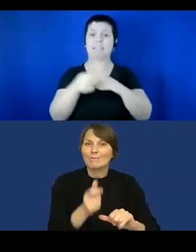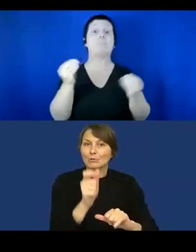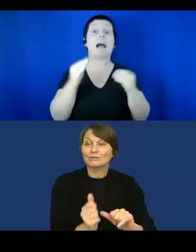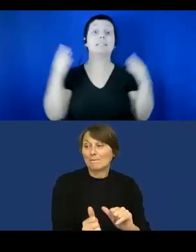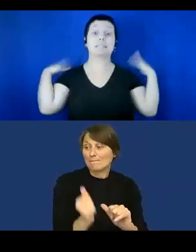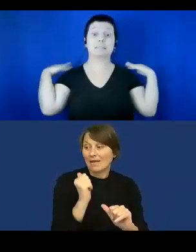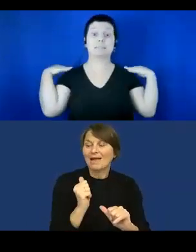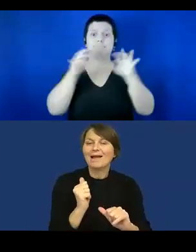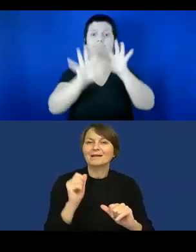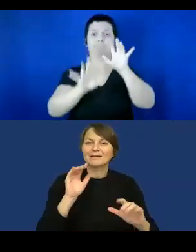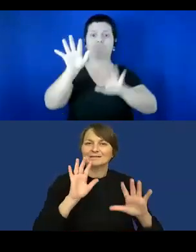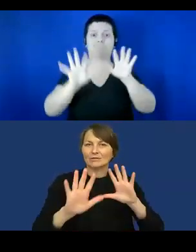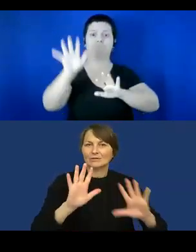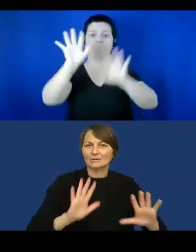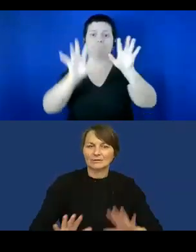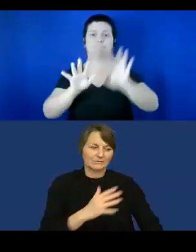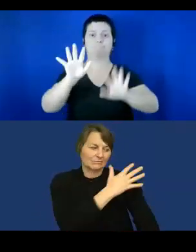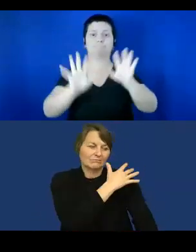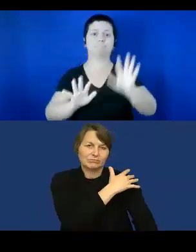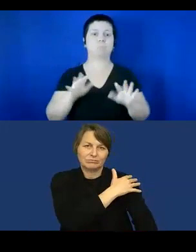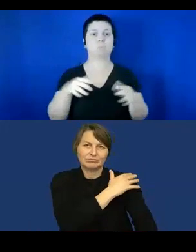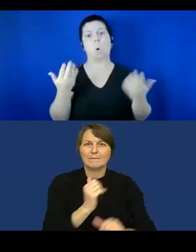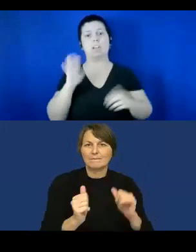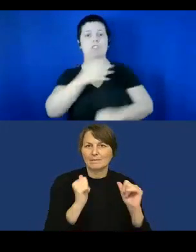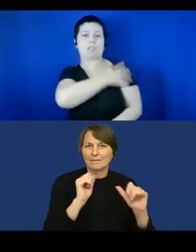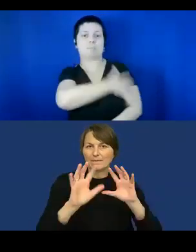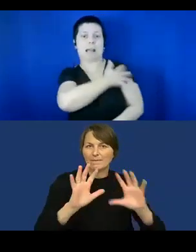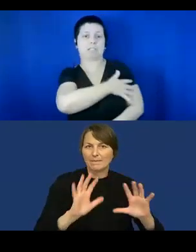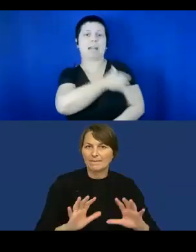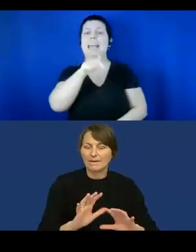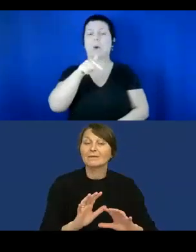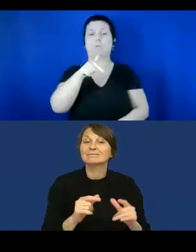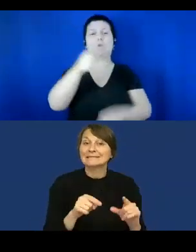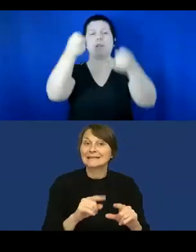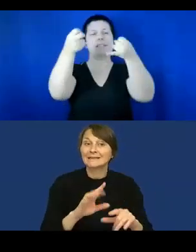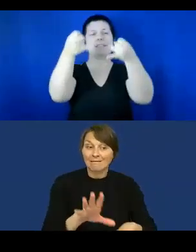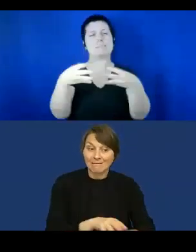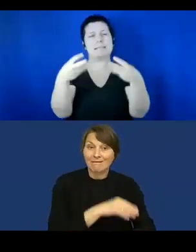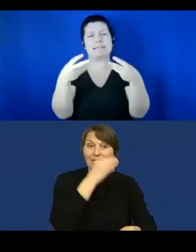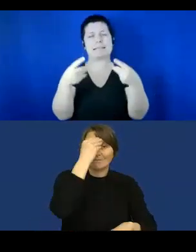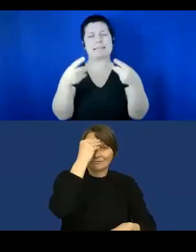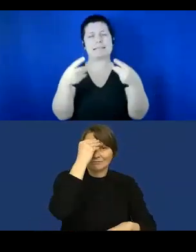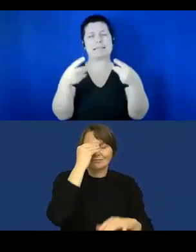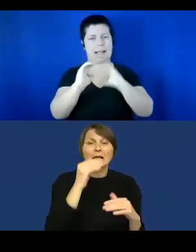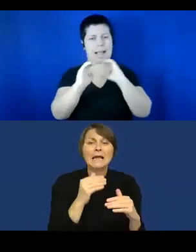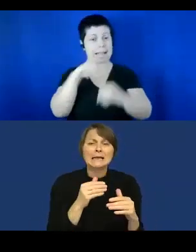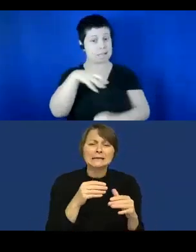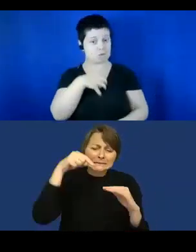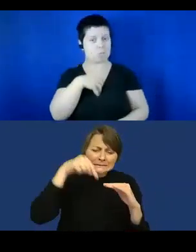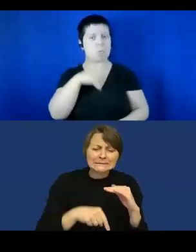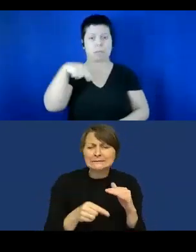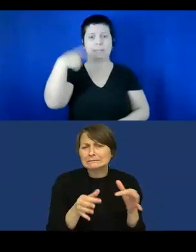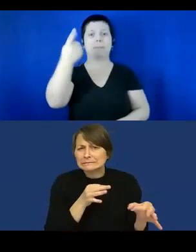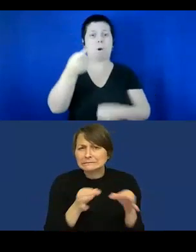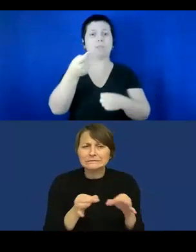sometimes the arm, for instance. I will not go very much into haptic social communication because there will be a lot of information about it in the next